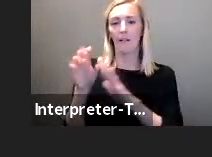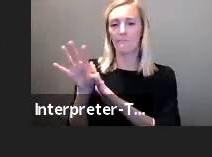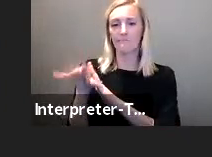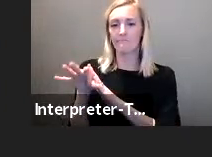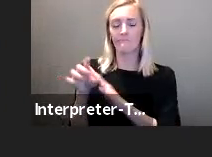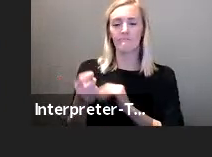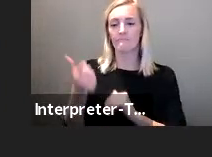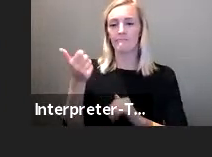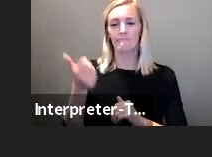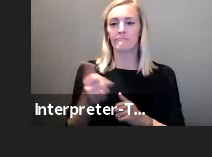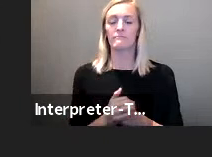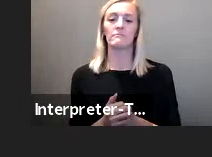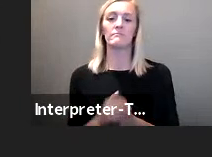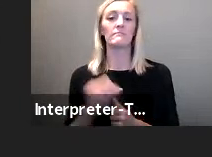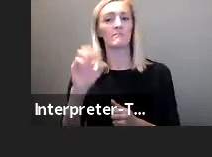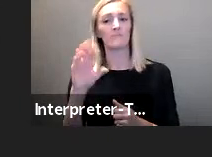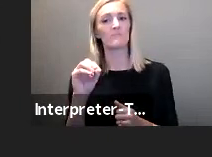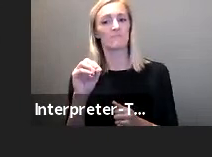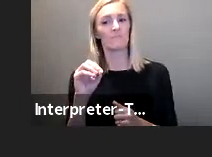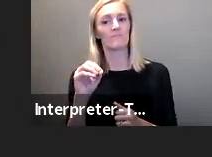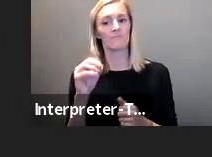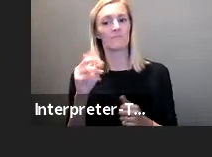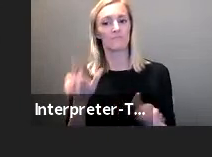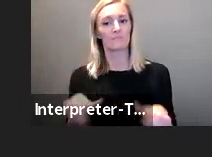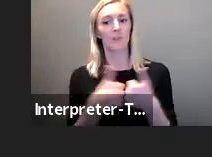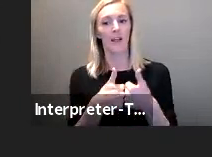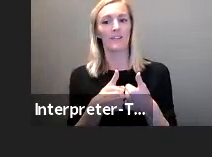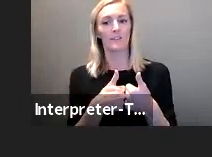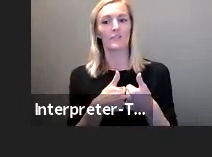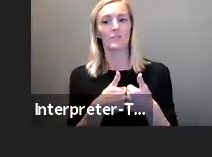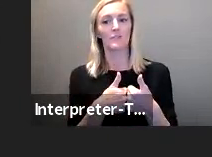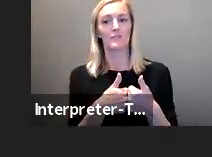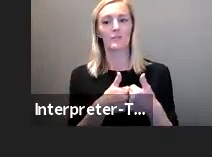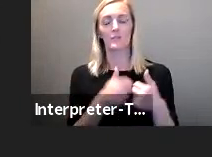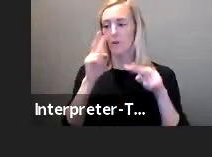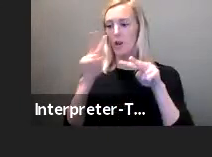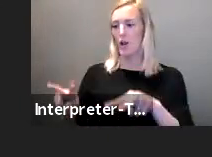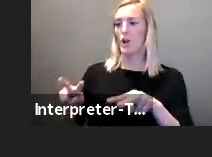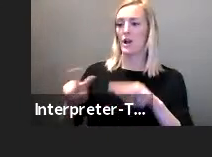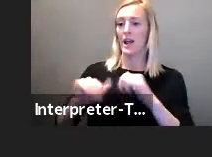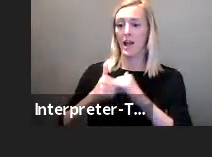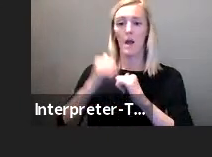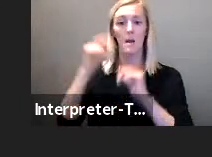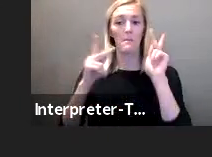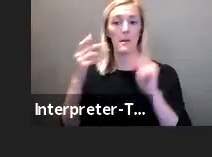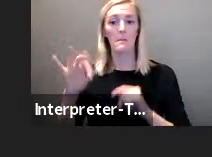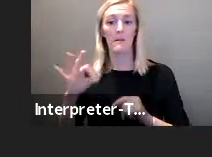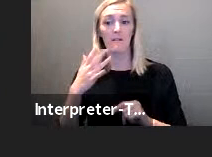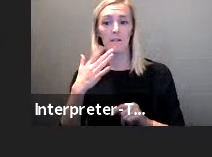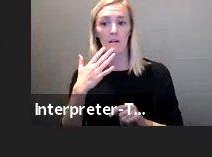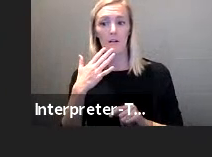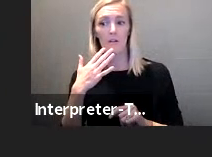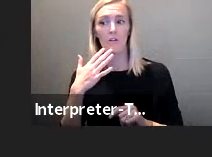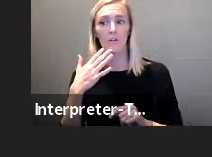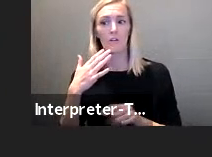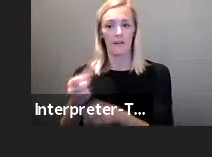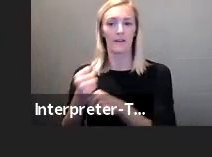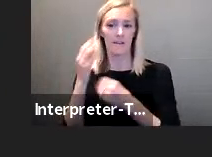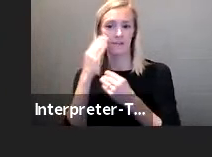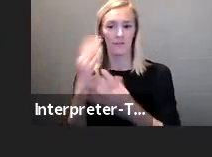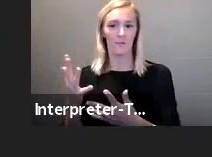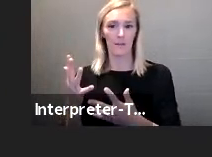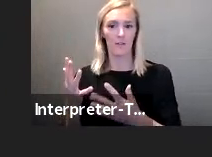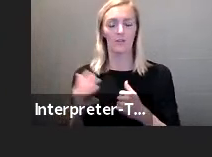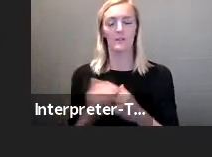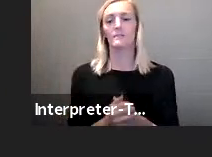a challenge, even with that now, to then look at how people of color then get information.